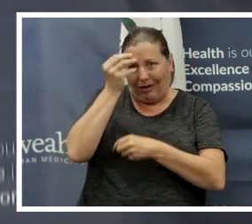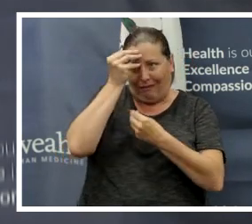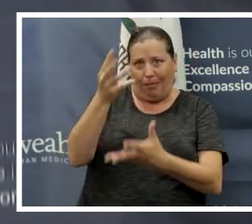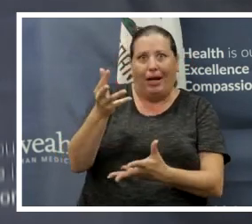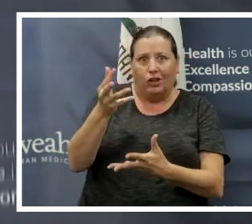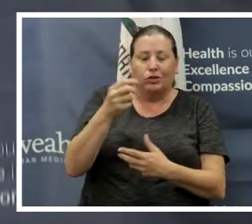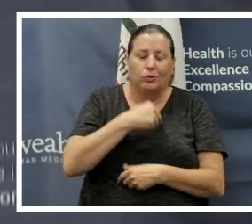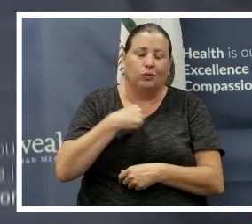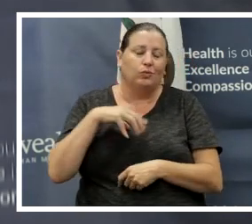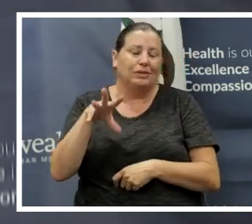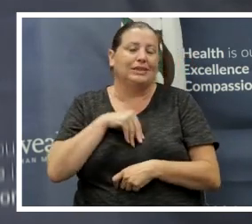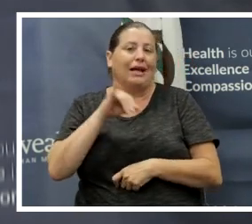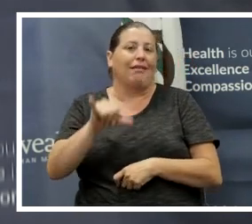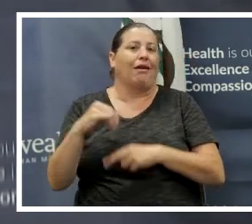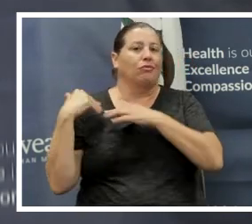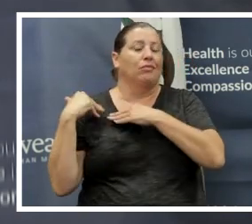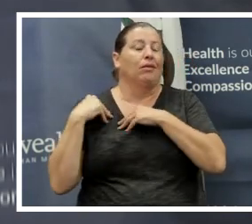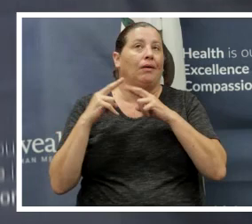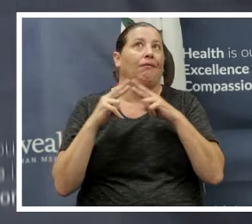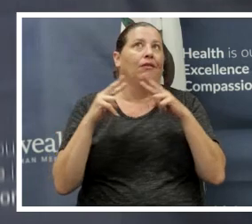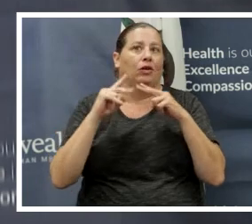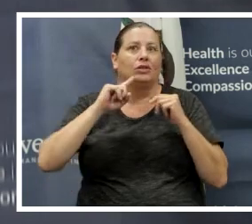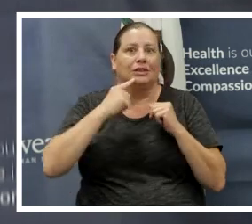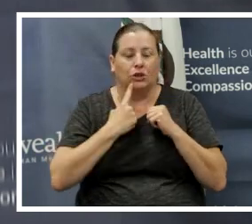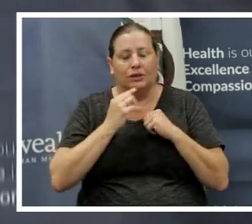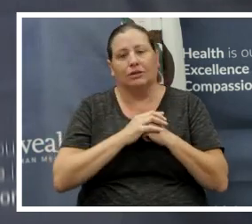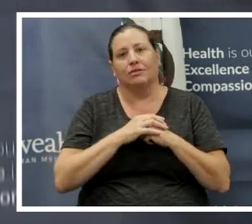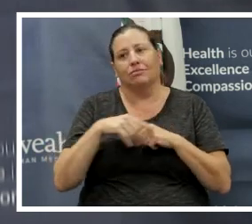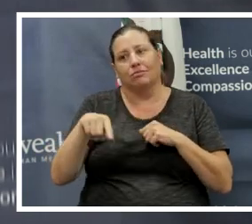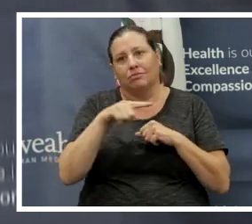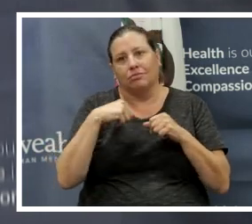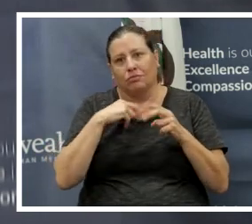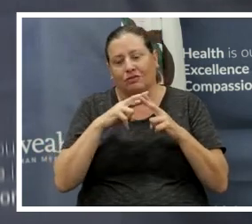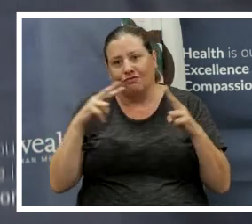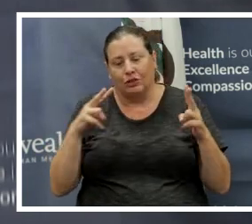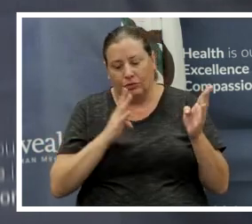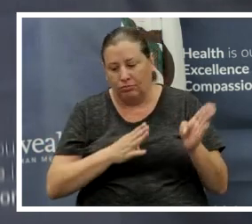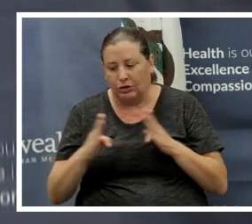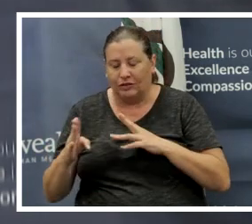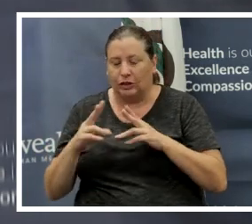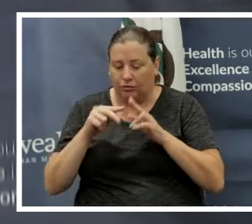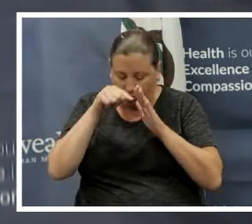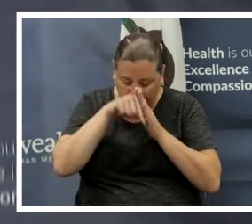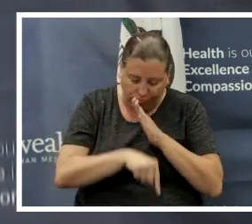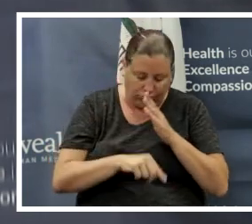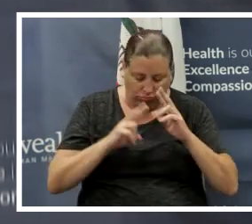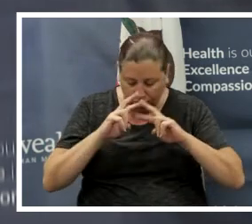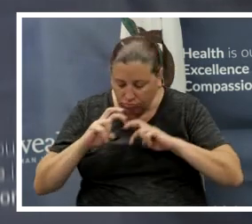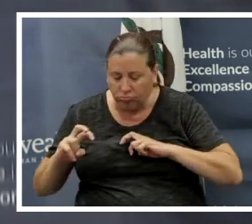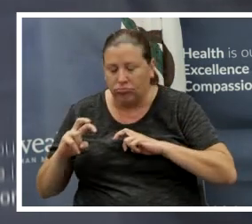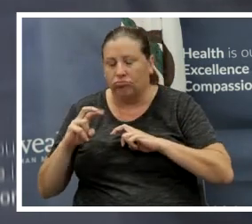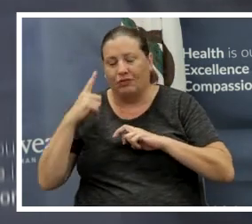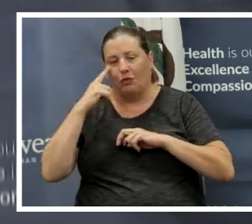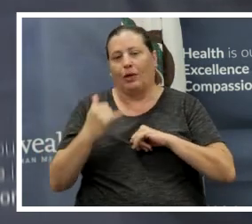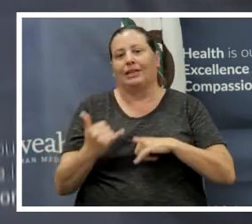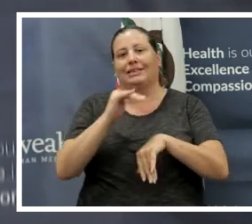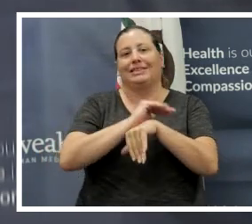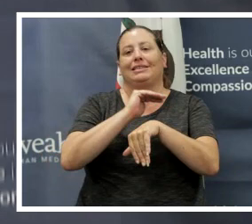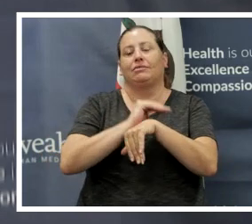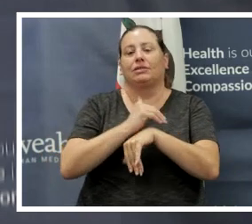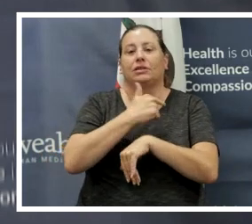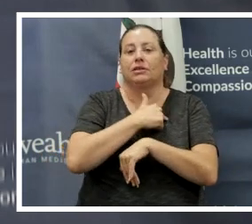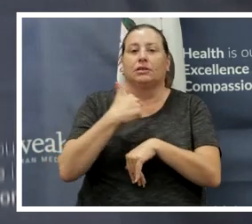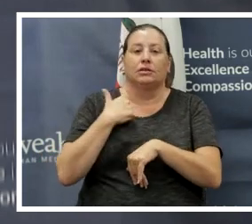responsibility very, very seriously. We prepare extensively for these evenings. I invite any of you to join